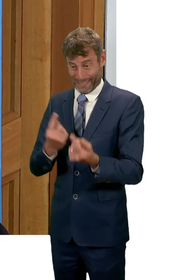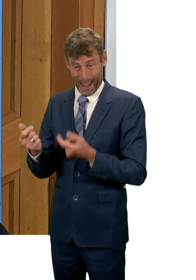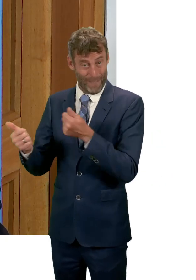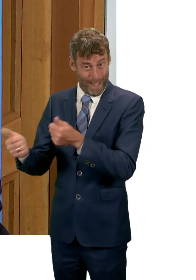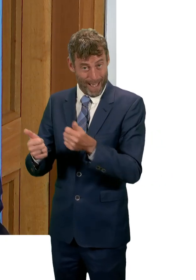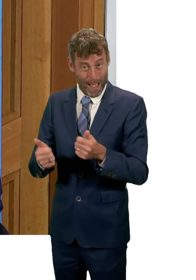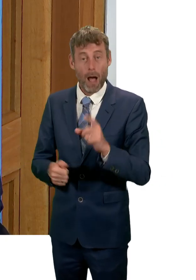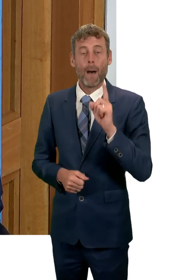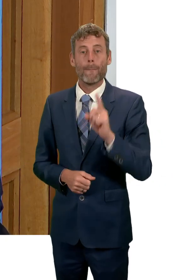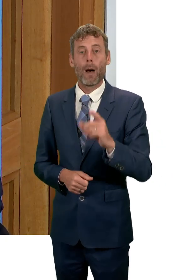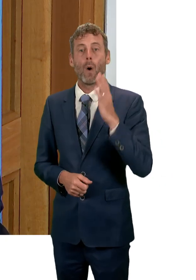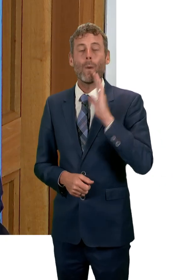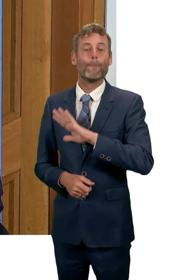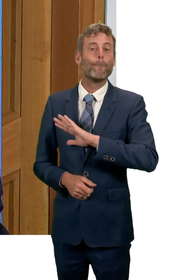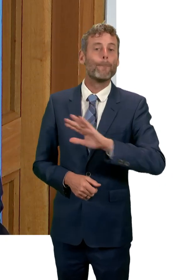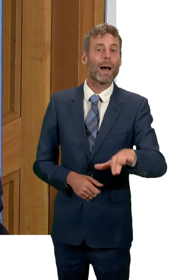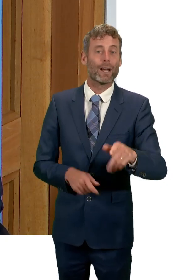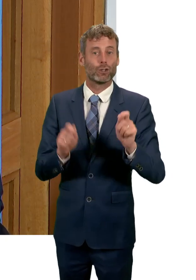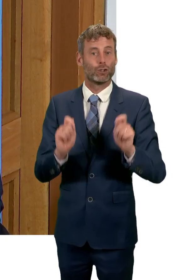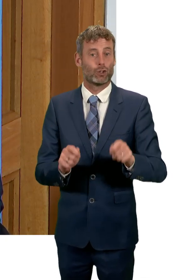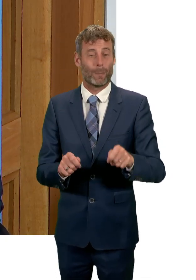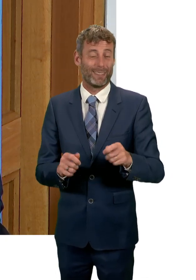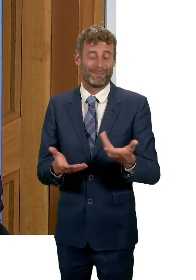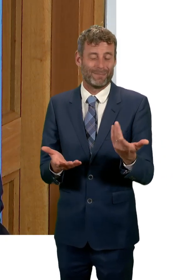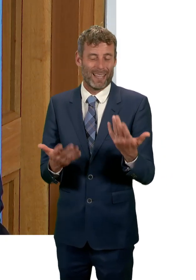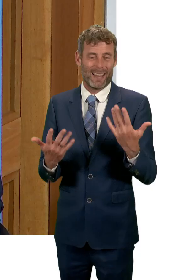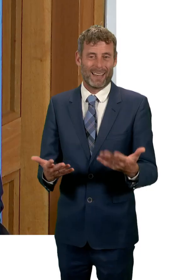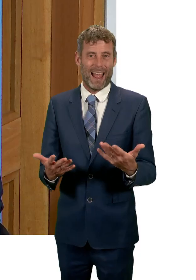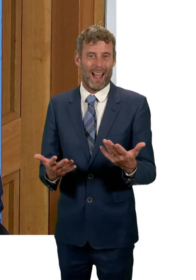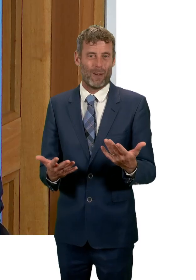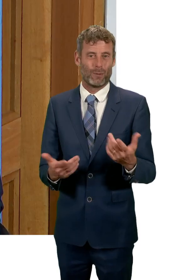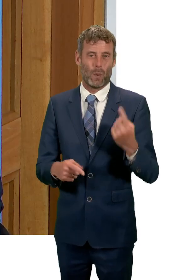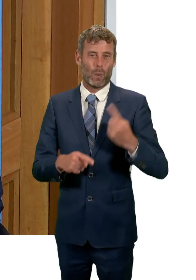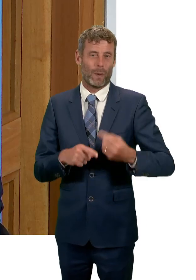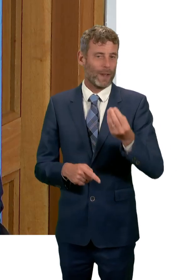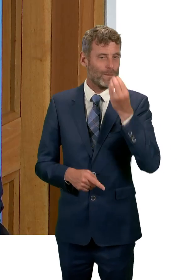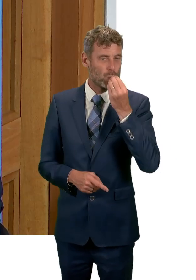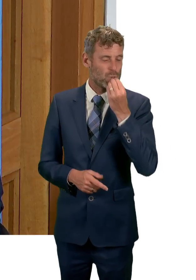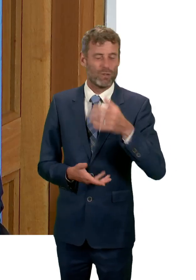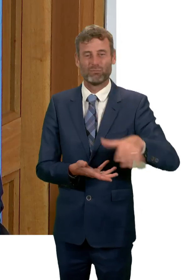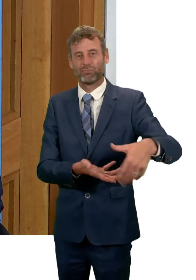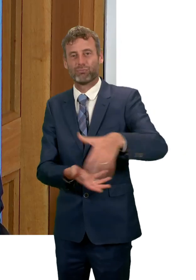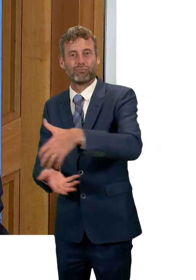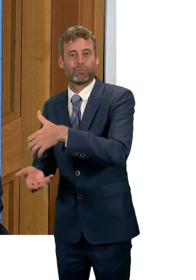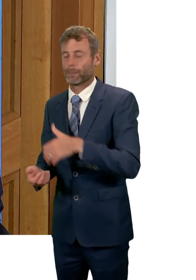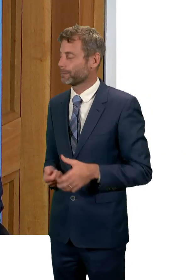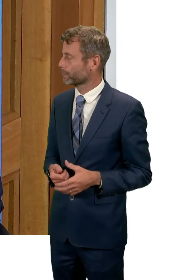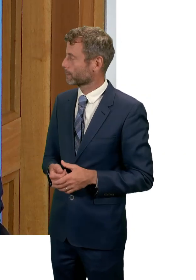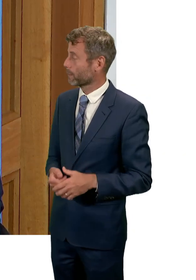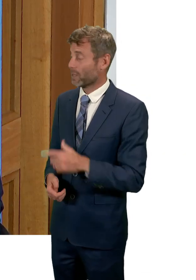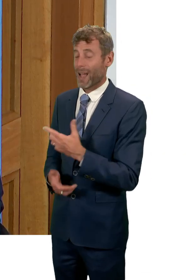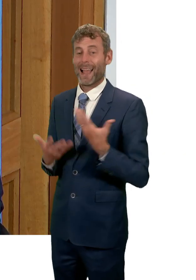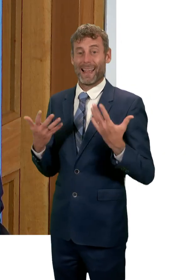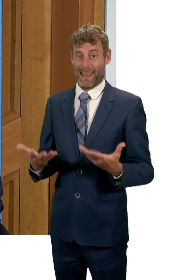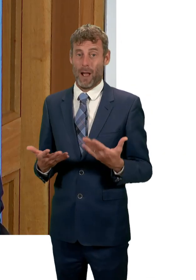the choices that were made were more around less about cooking from scratch and more about buying ready